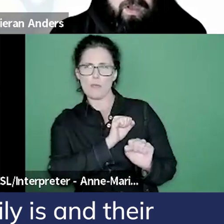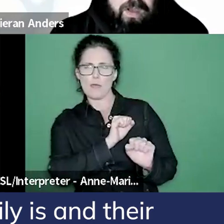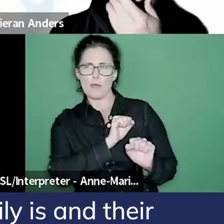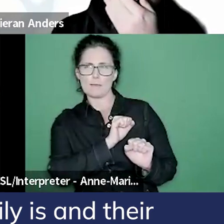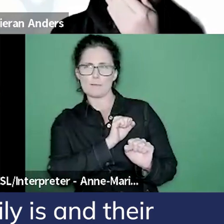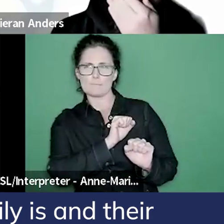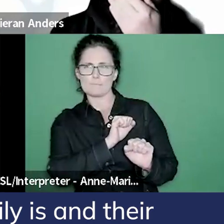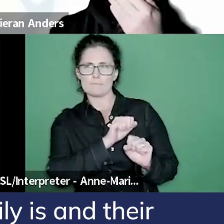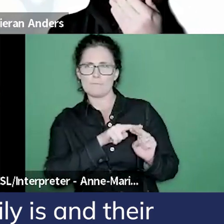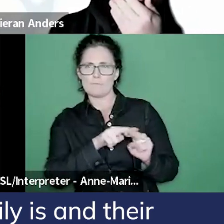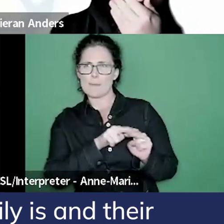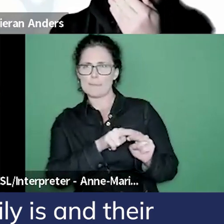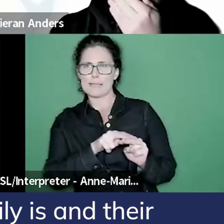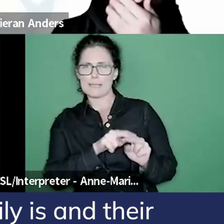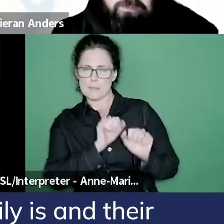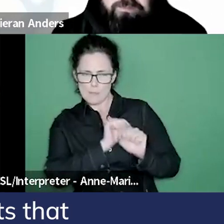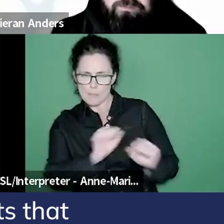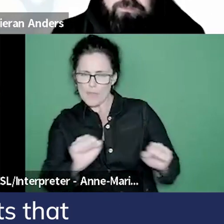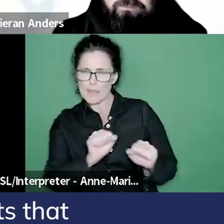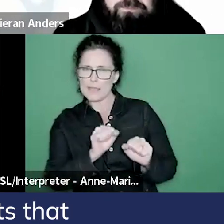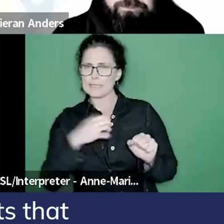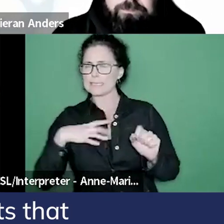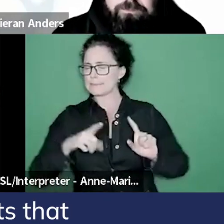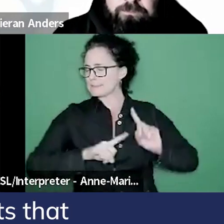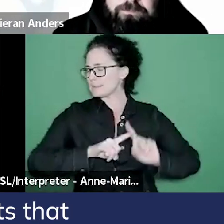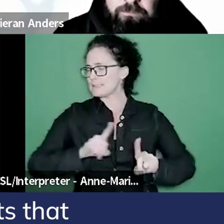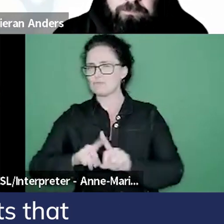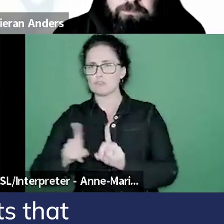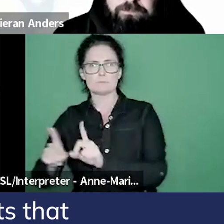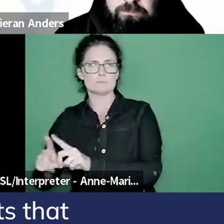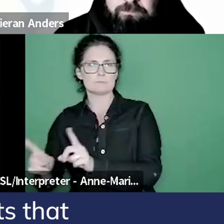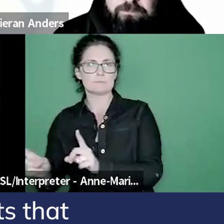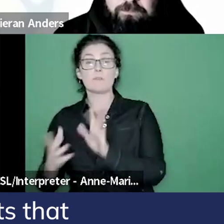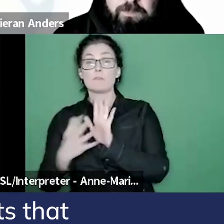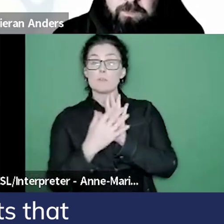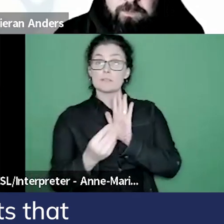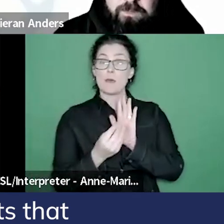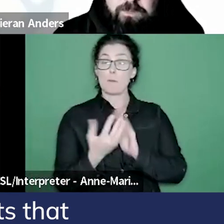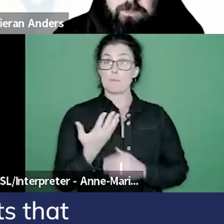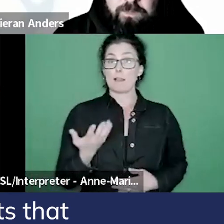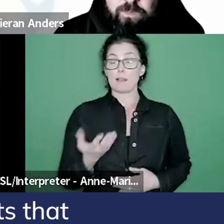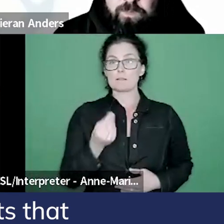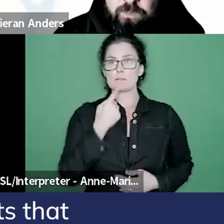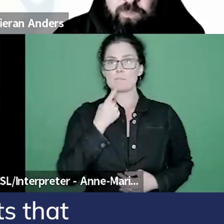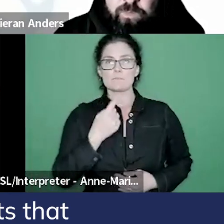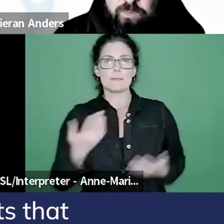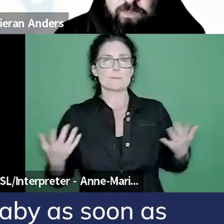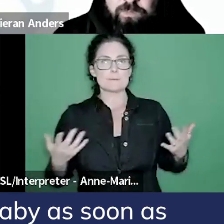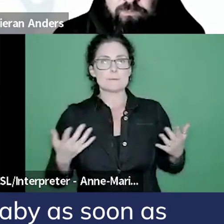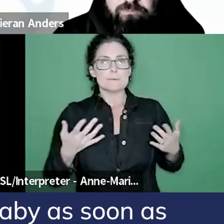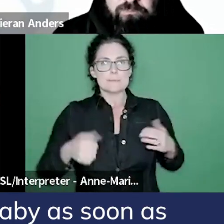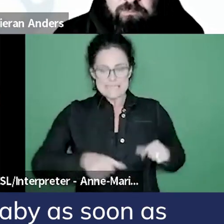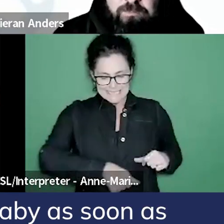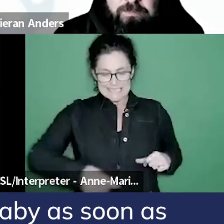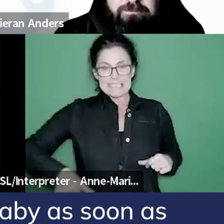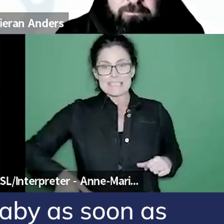that family is and their needs and things like that. So say, for example, someone puts that they would, even if they have to have a C-section, they